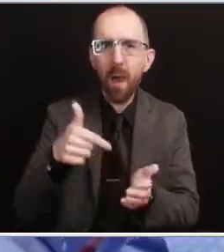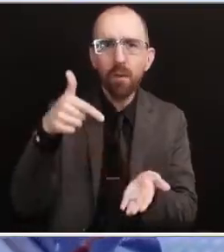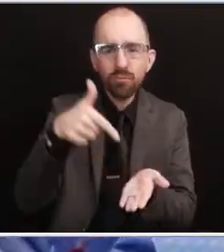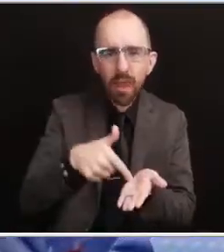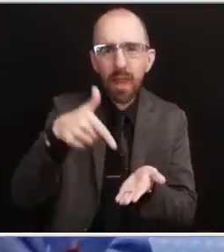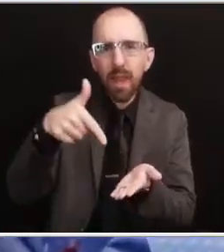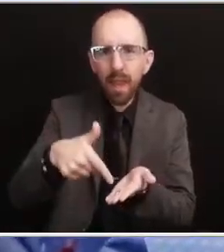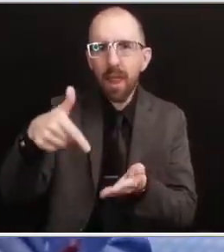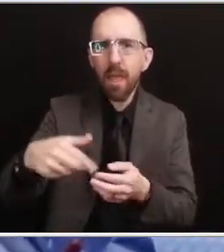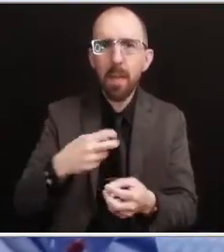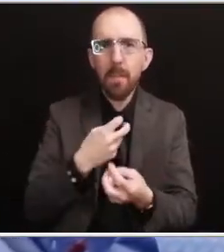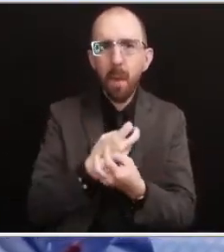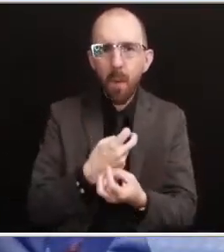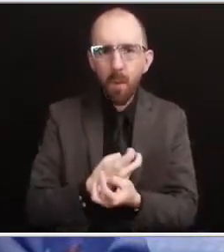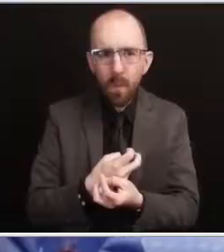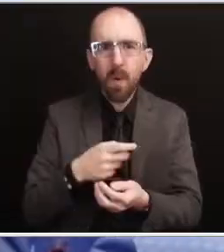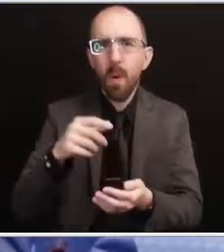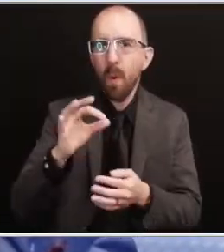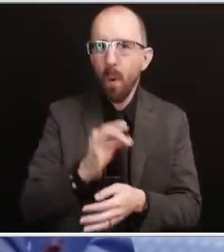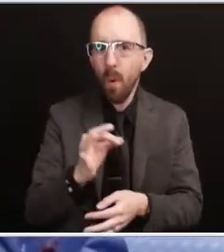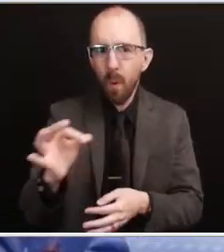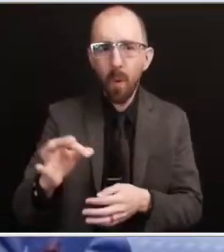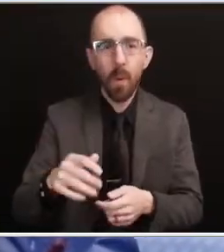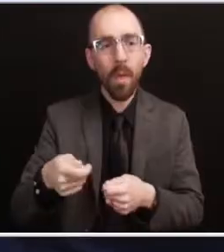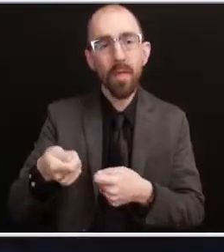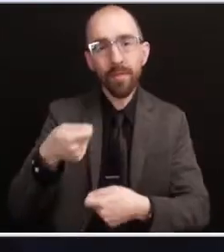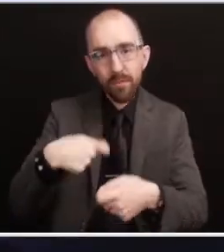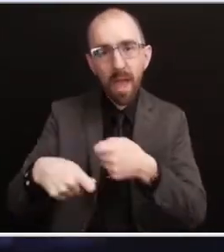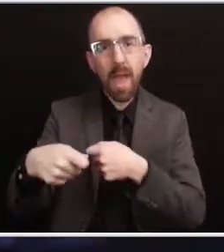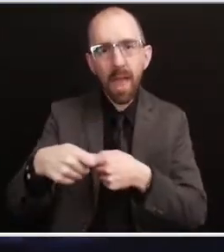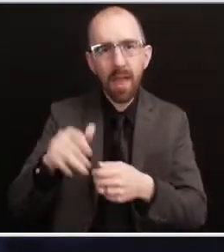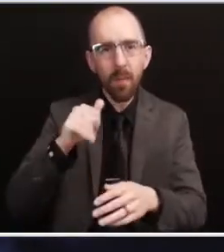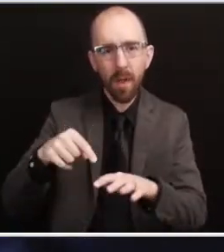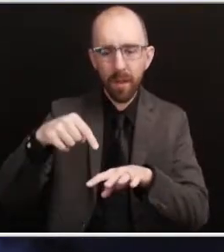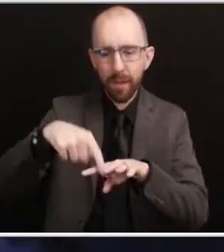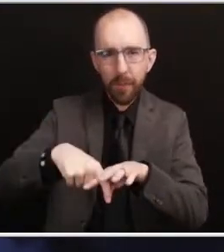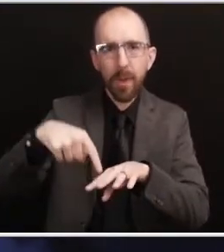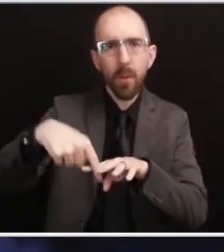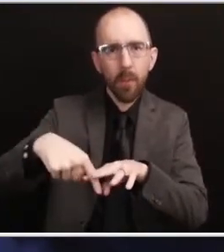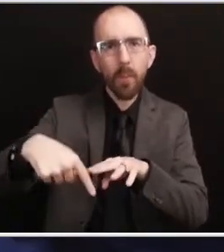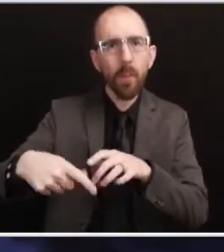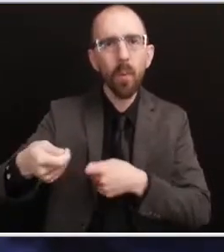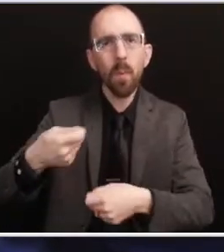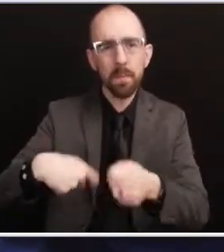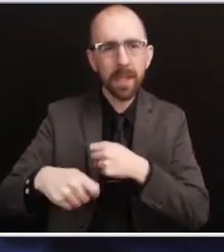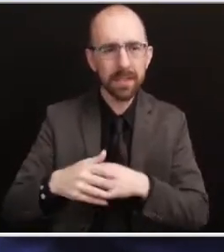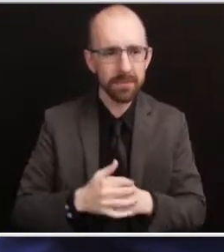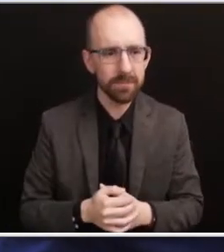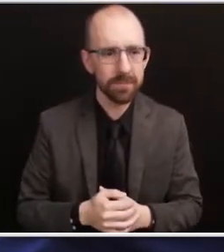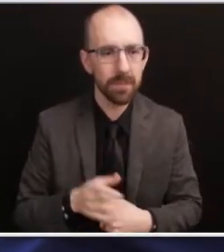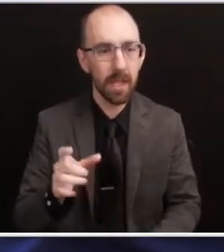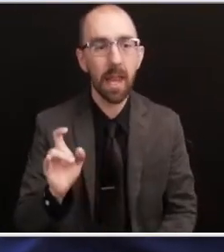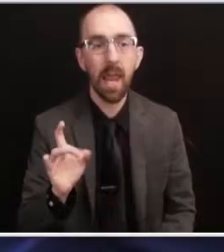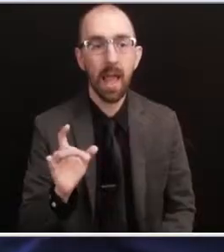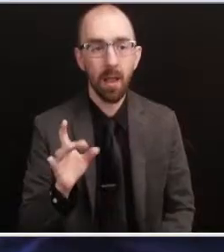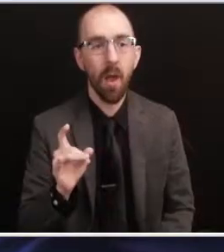and threading the replacement through those holes to anchor it. Now, we're gonna let it go, let it go. It's gonna